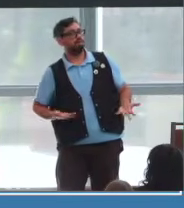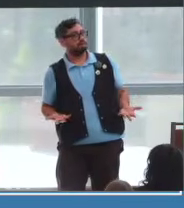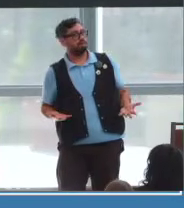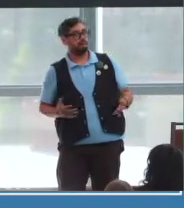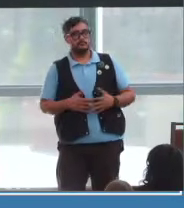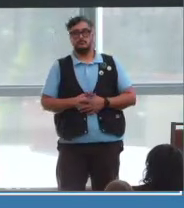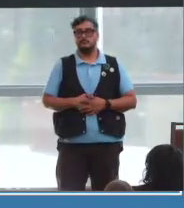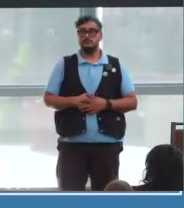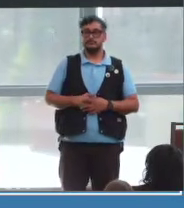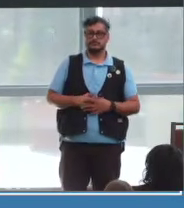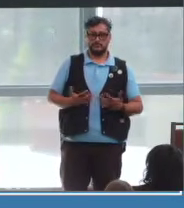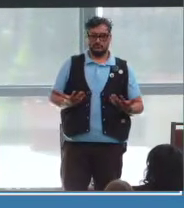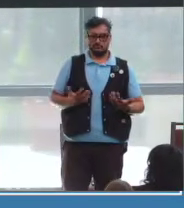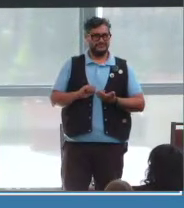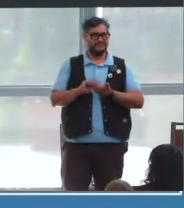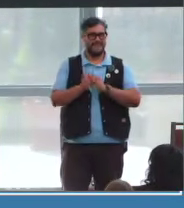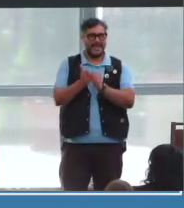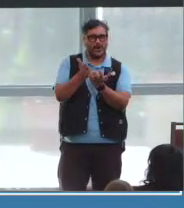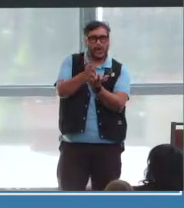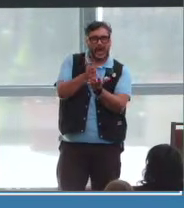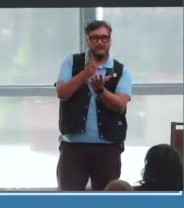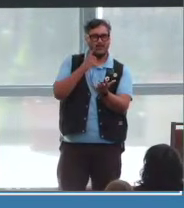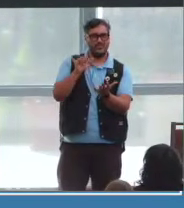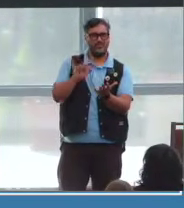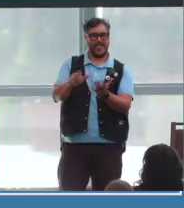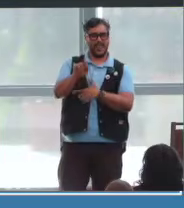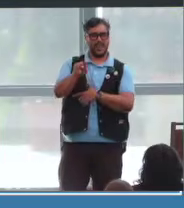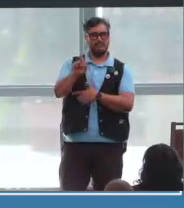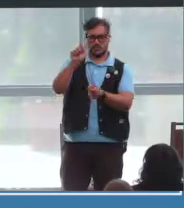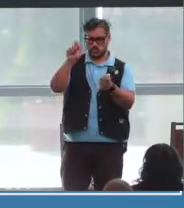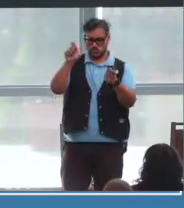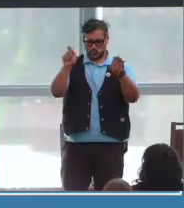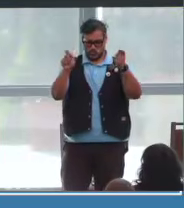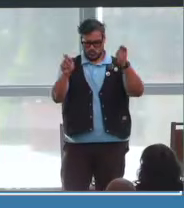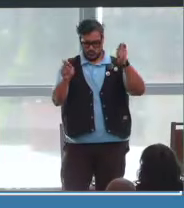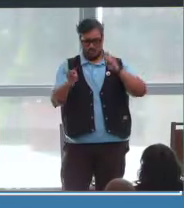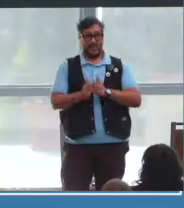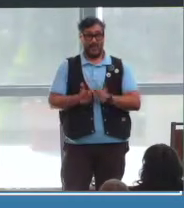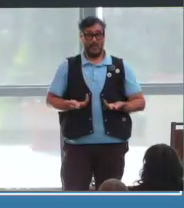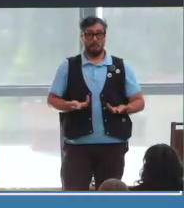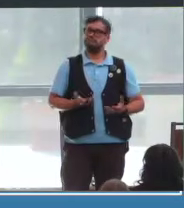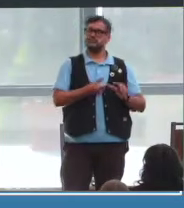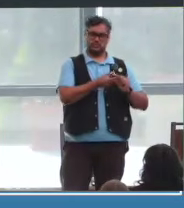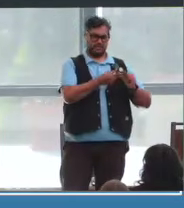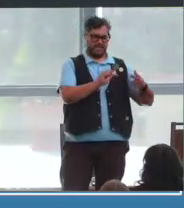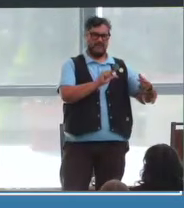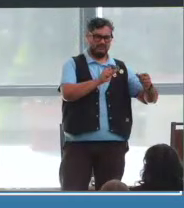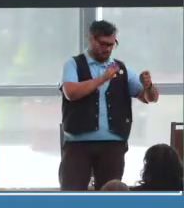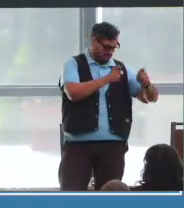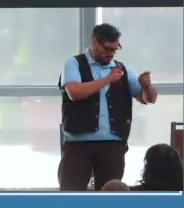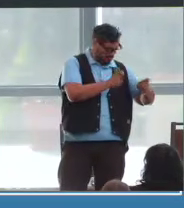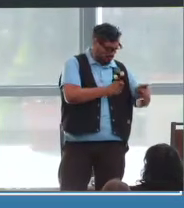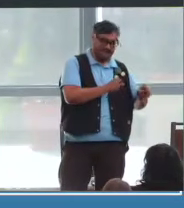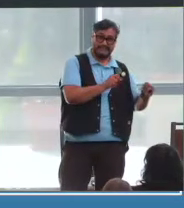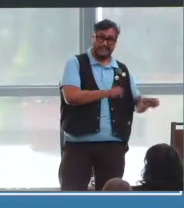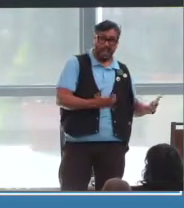So how can we halt the evolution of lupus? We can try to alter its genetic expression. We can deal